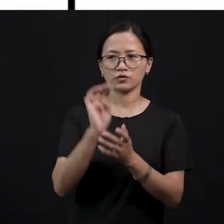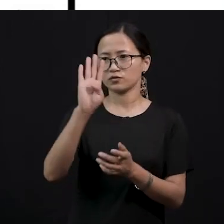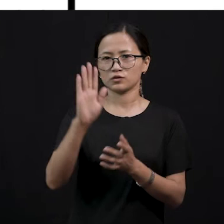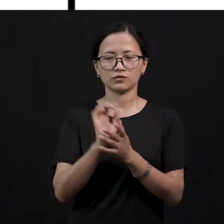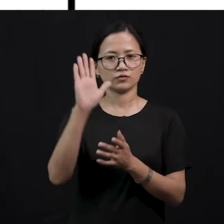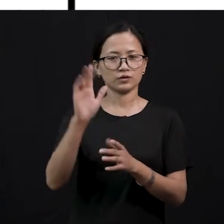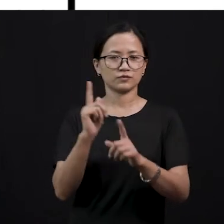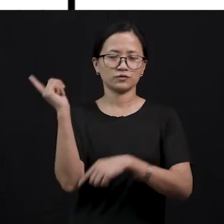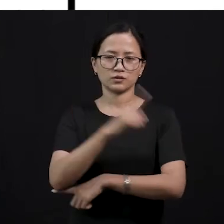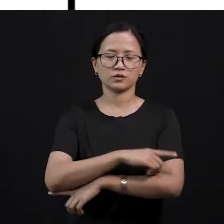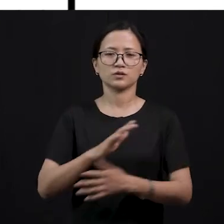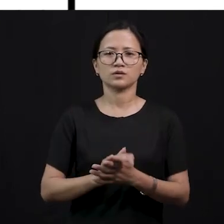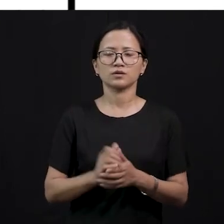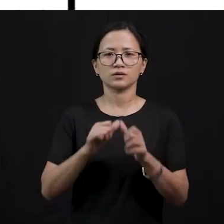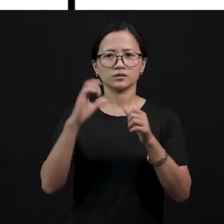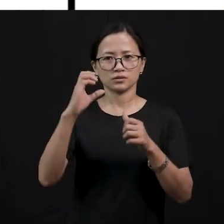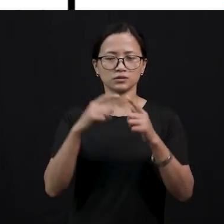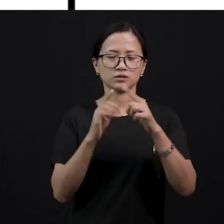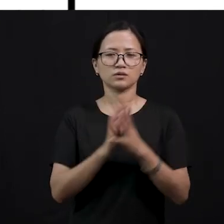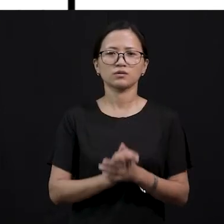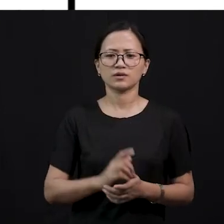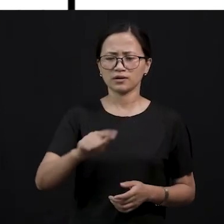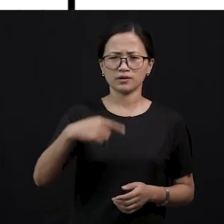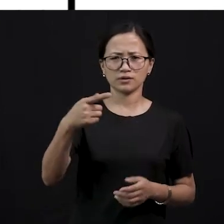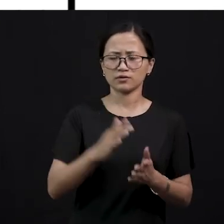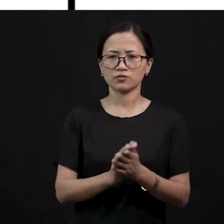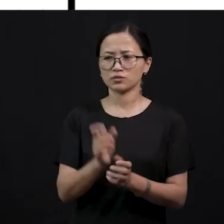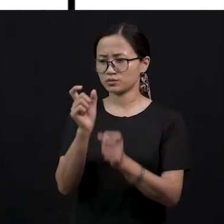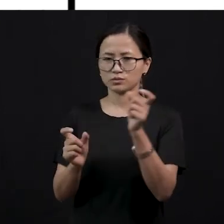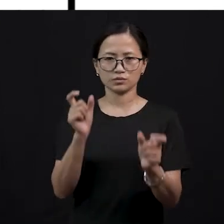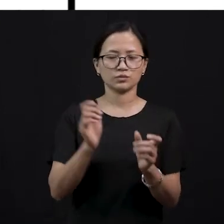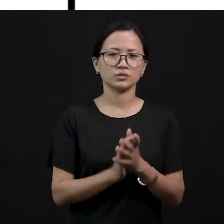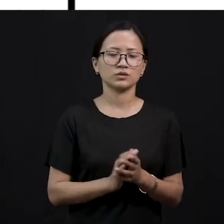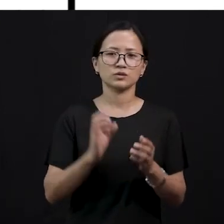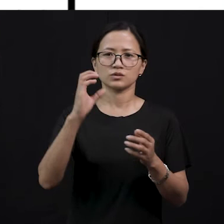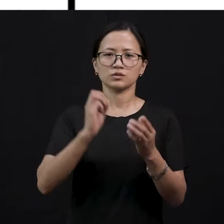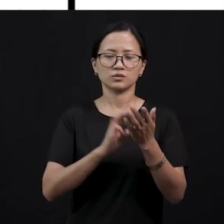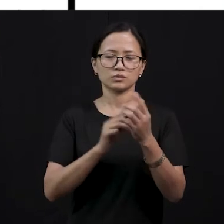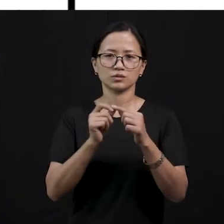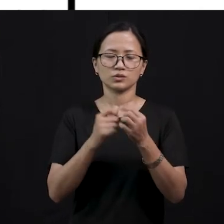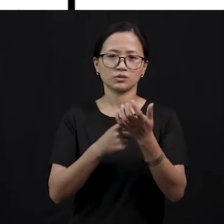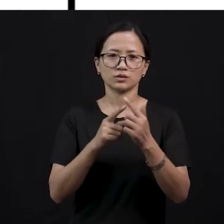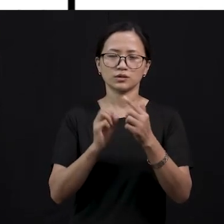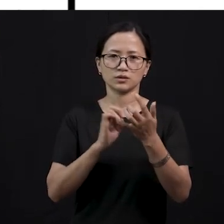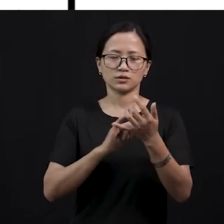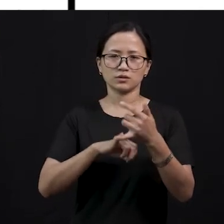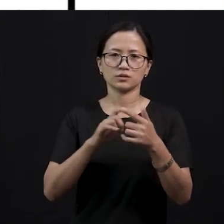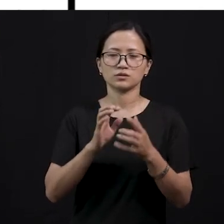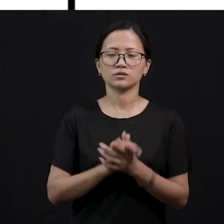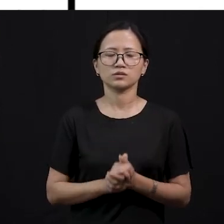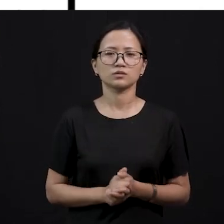days. The Act also requires every public authority to computerize their records for